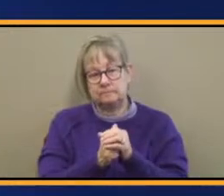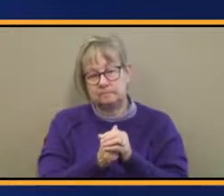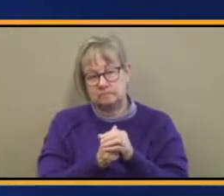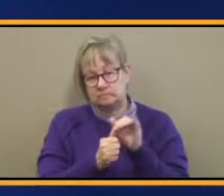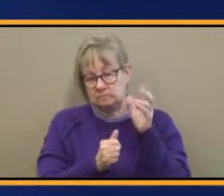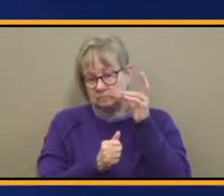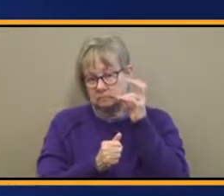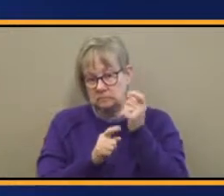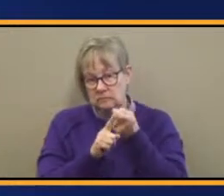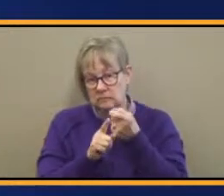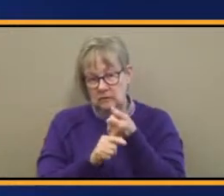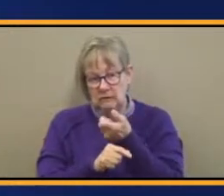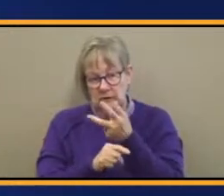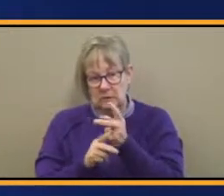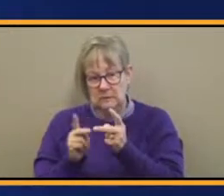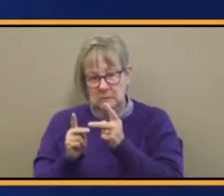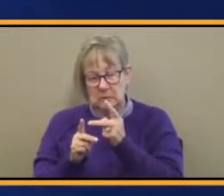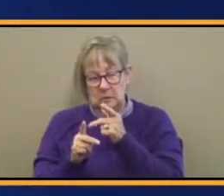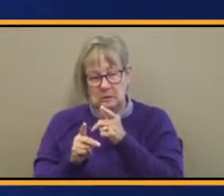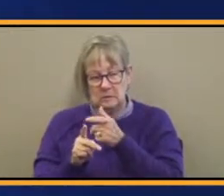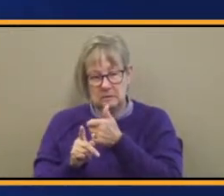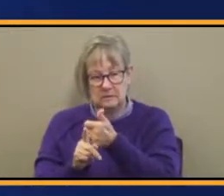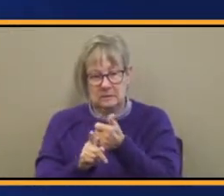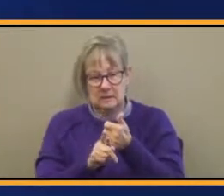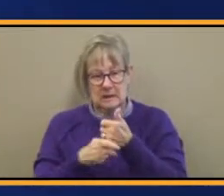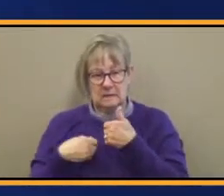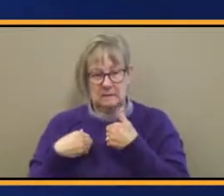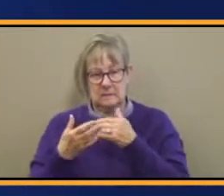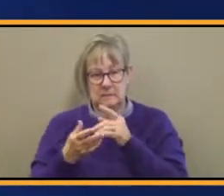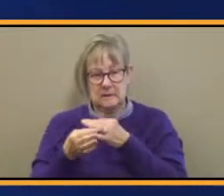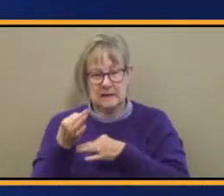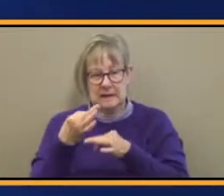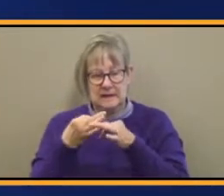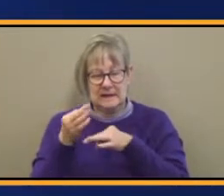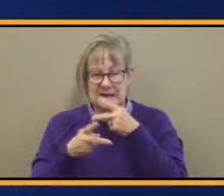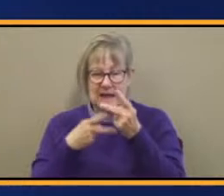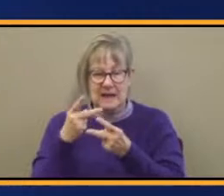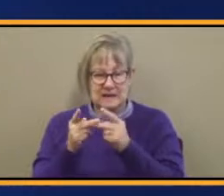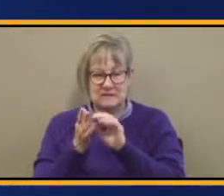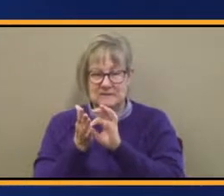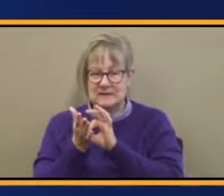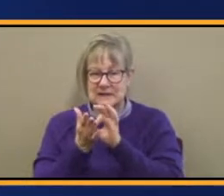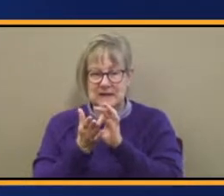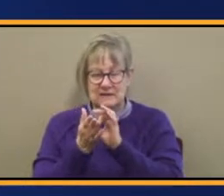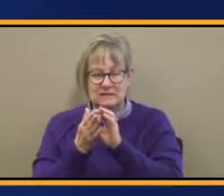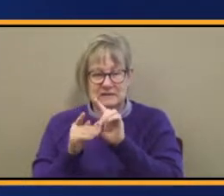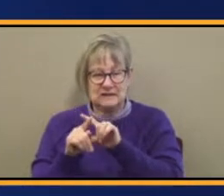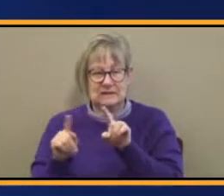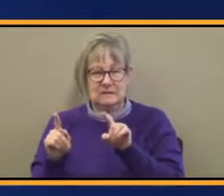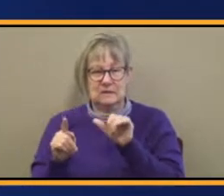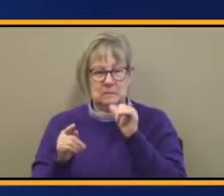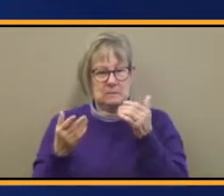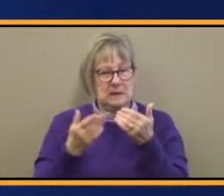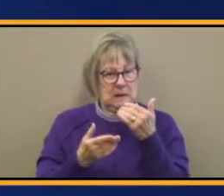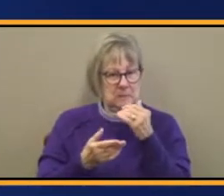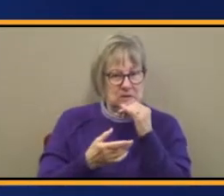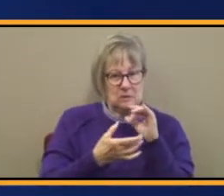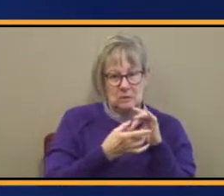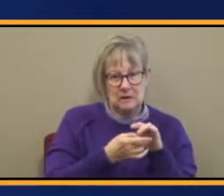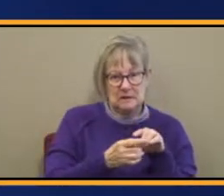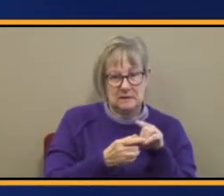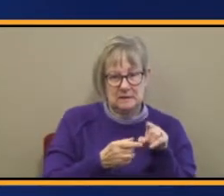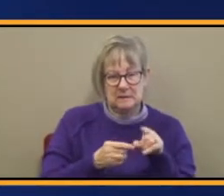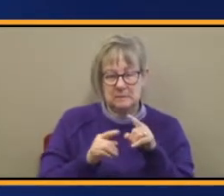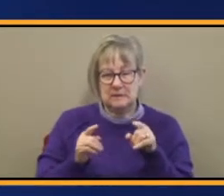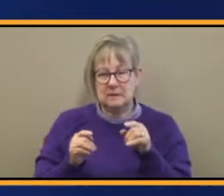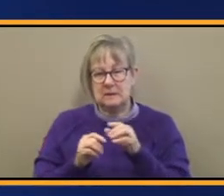few folks who had some sort of account discrepancy, mostly not related to this, as I understand you've explained, related to the change in the